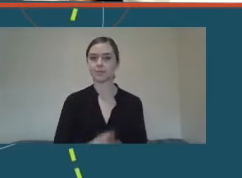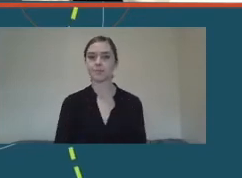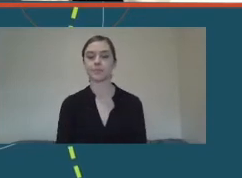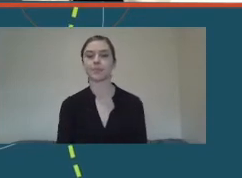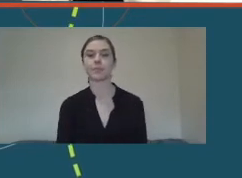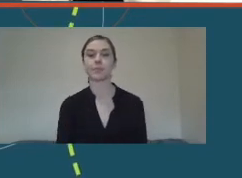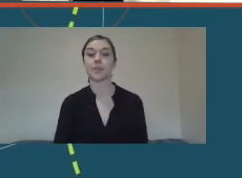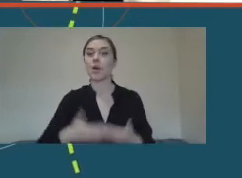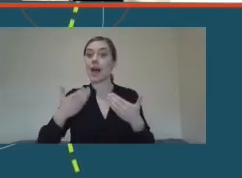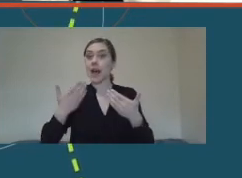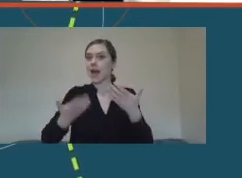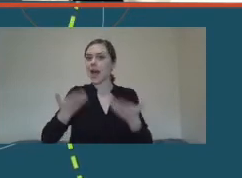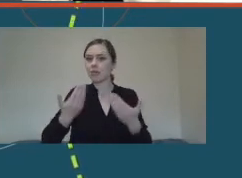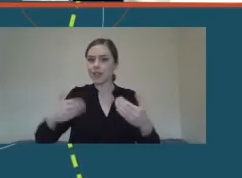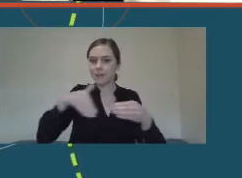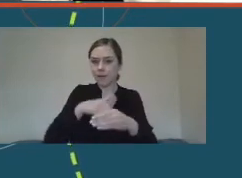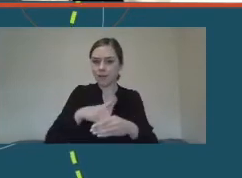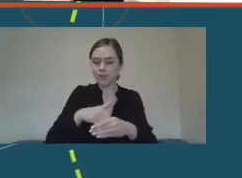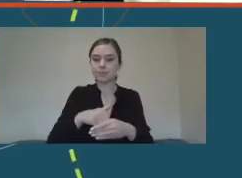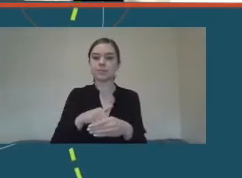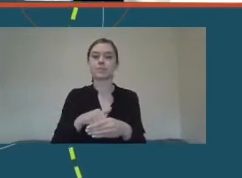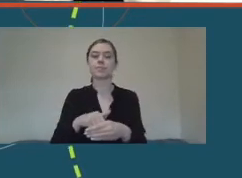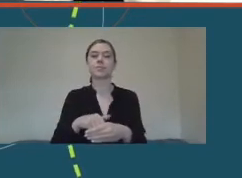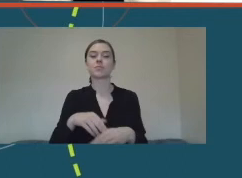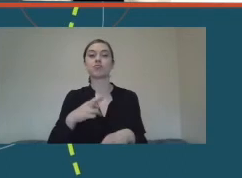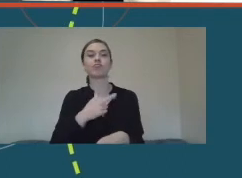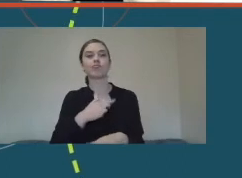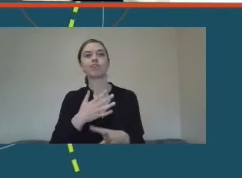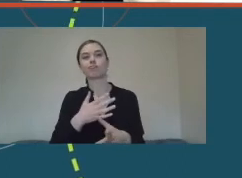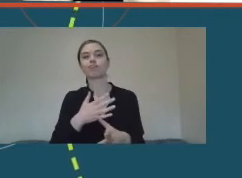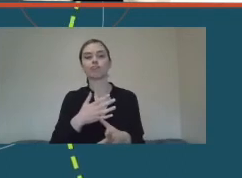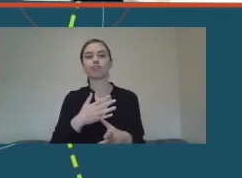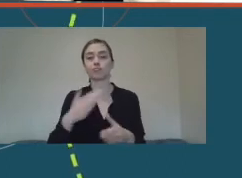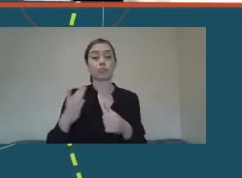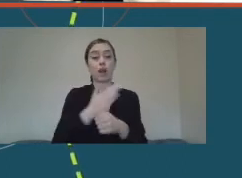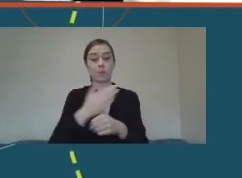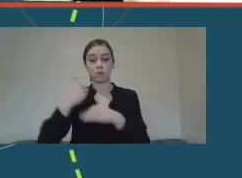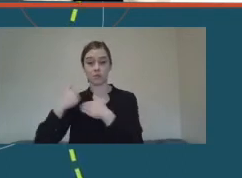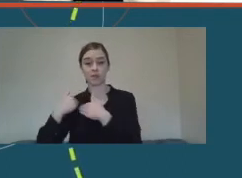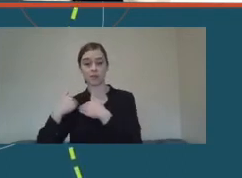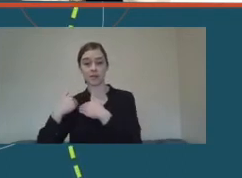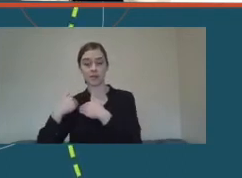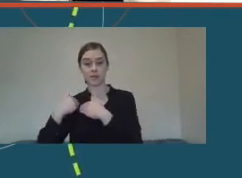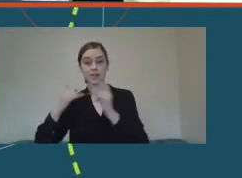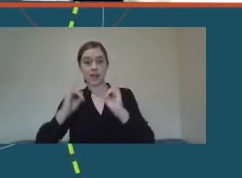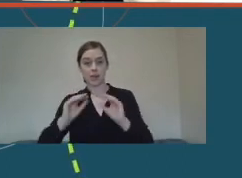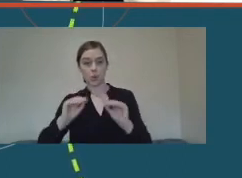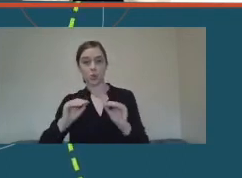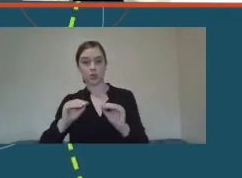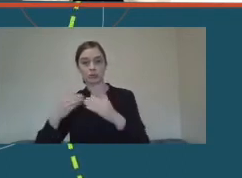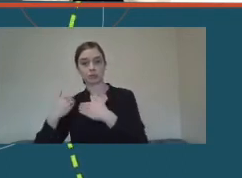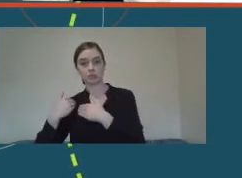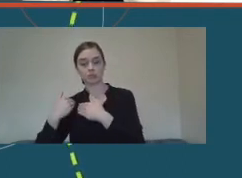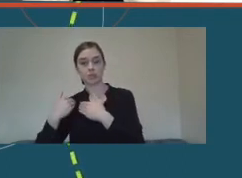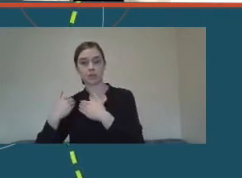So how can you get involved? Really, your primary role as a health coach, if you decide that